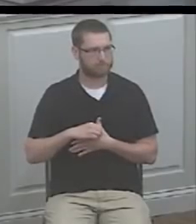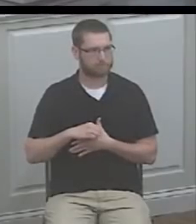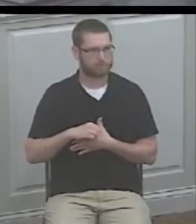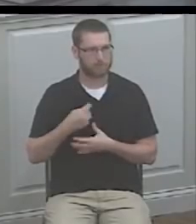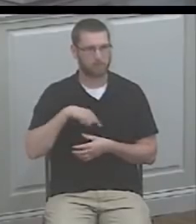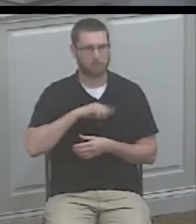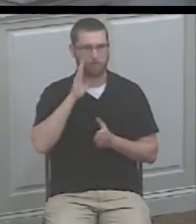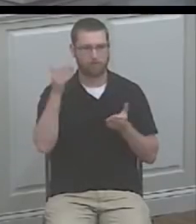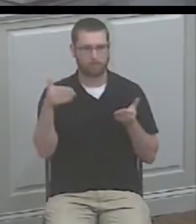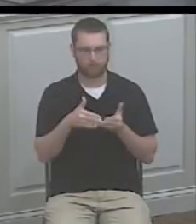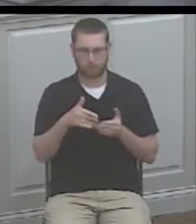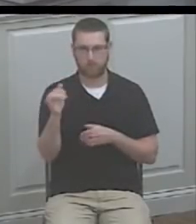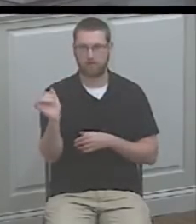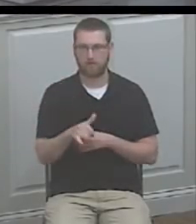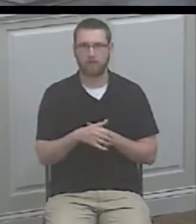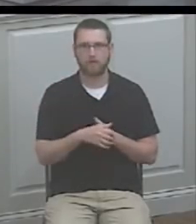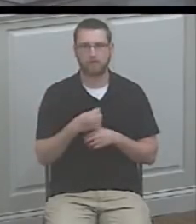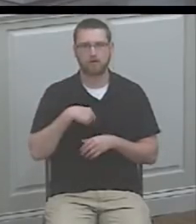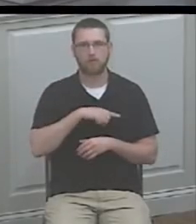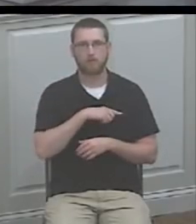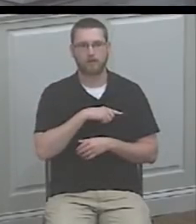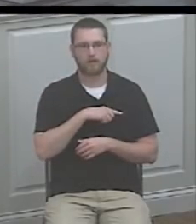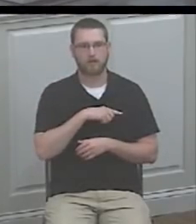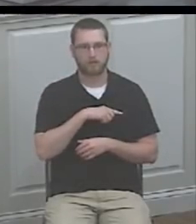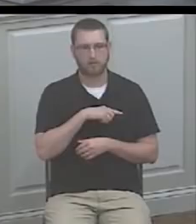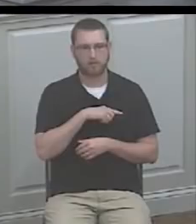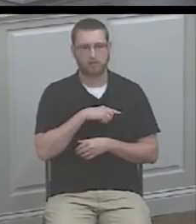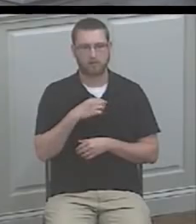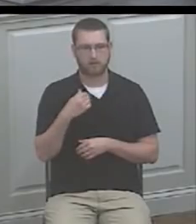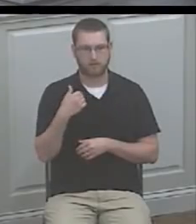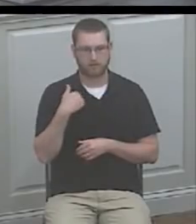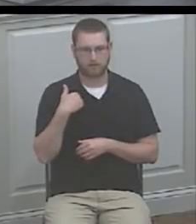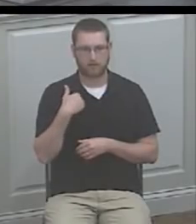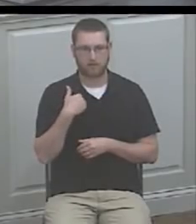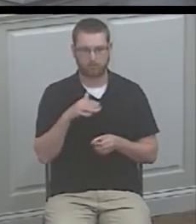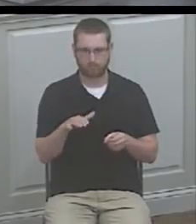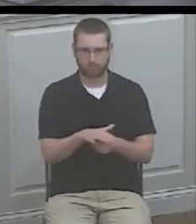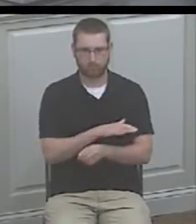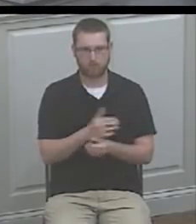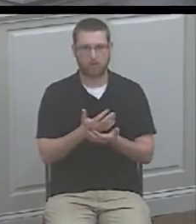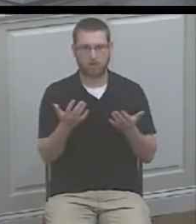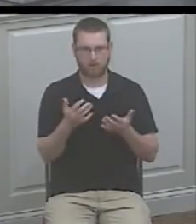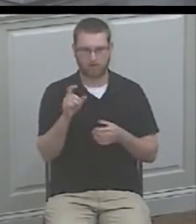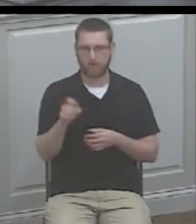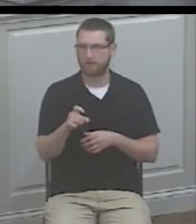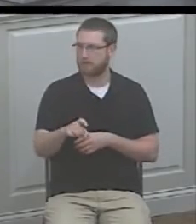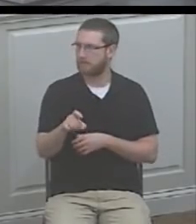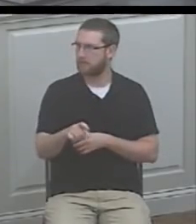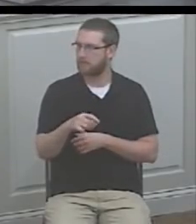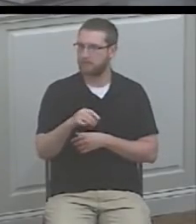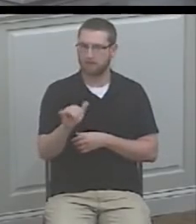We focused on that, and we have fulfilled largely that need in terms